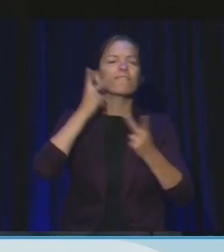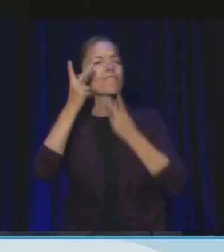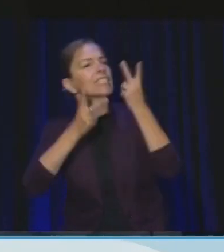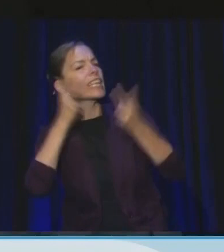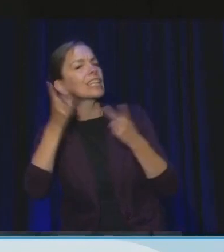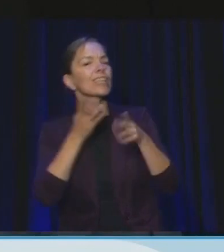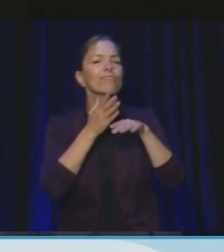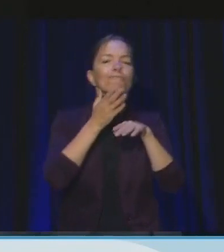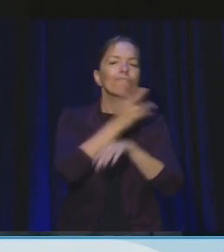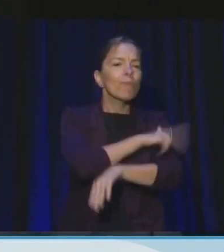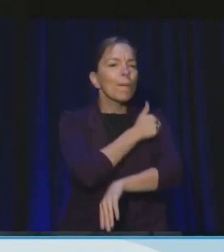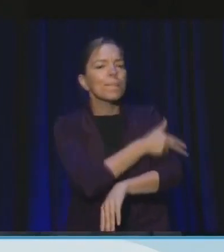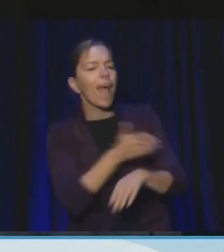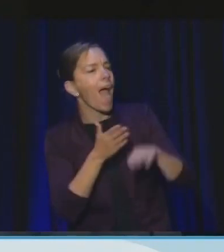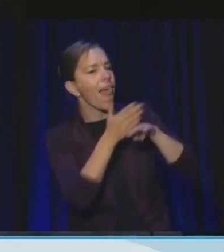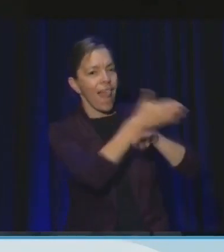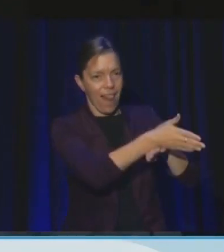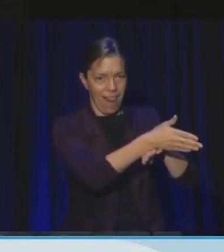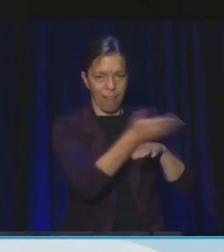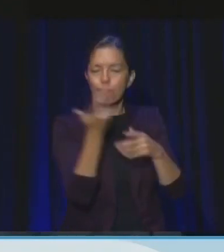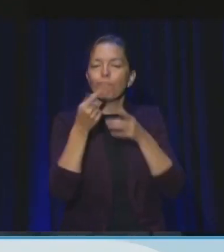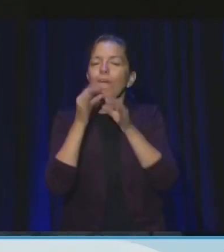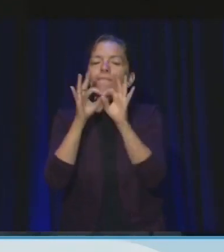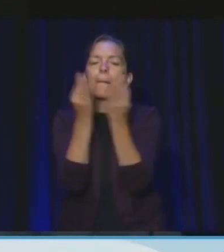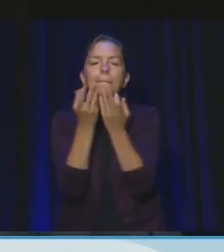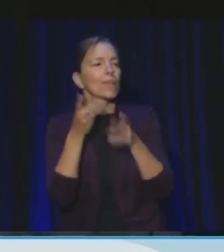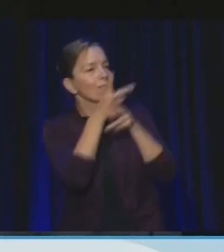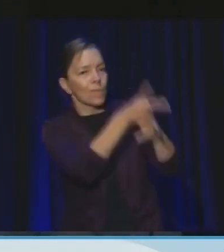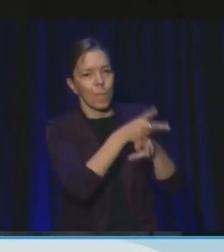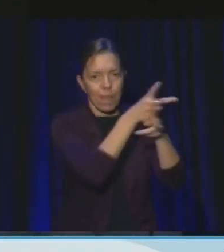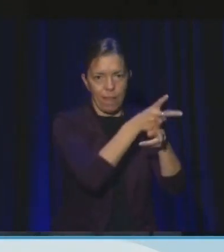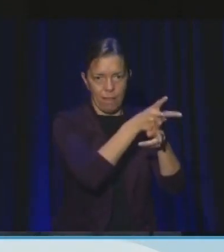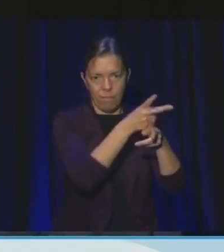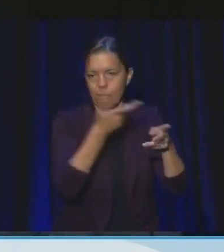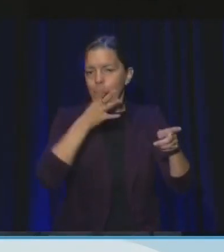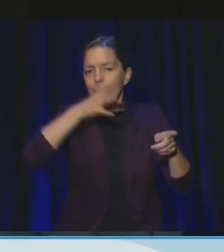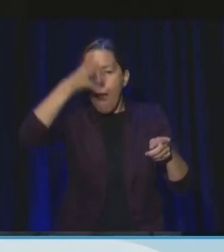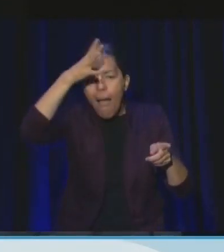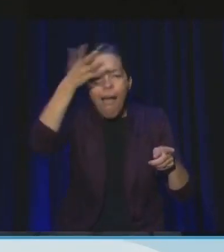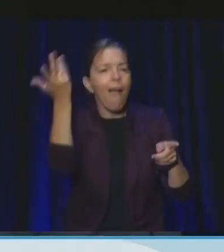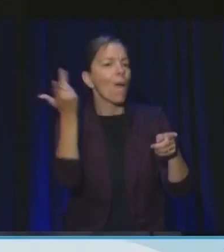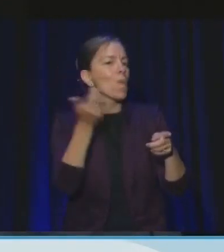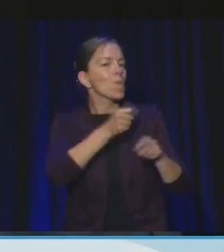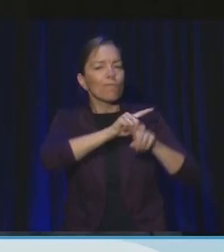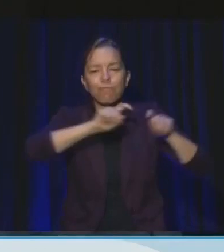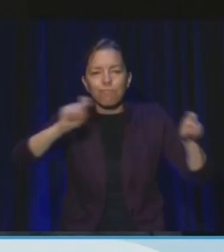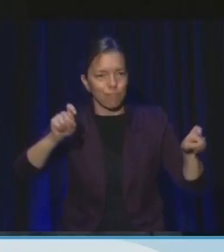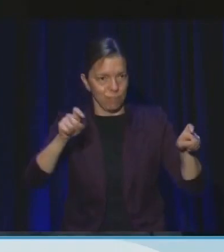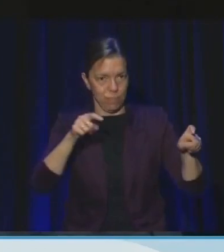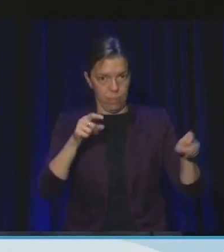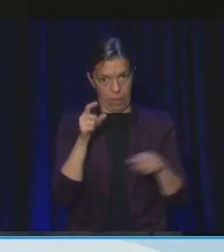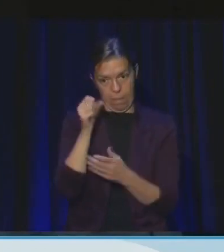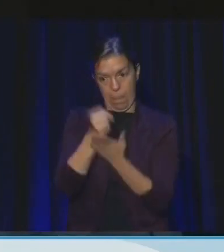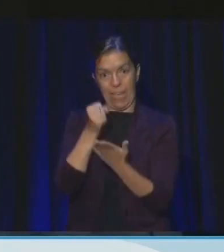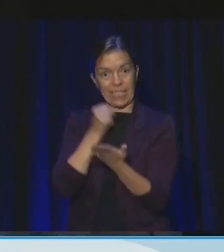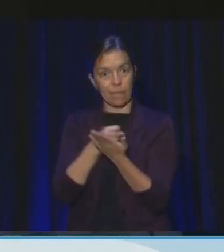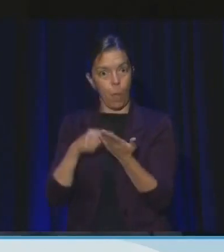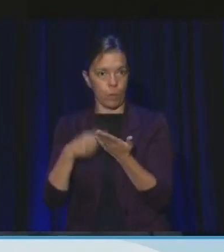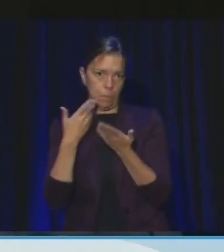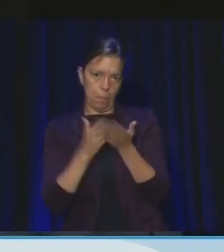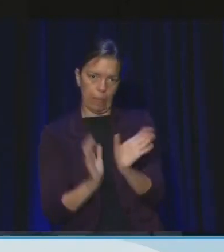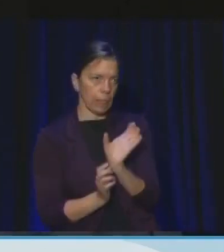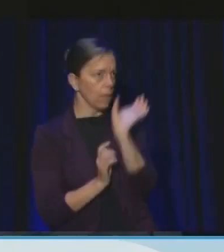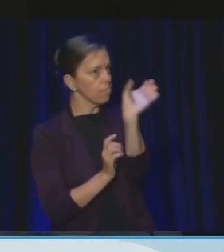who visit hospital, visit the they will now present the vaccine passport for access to all our